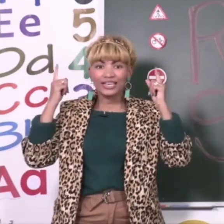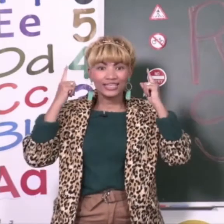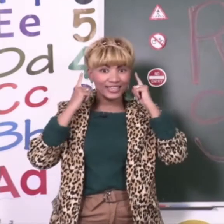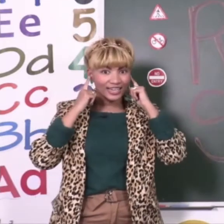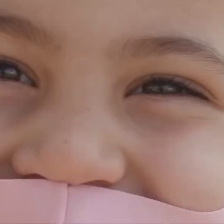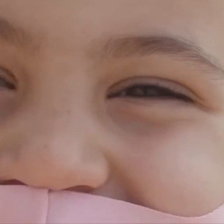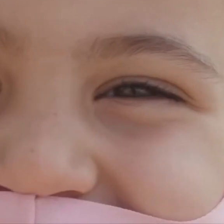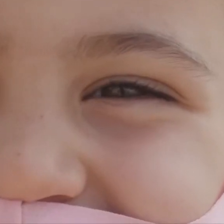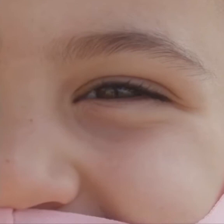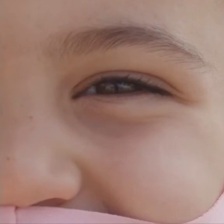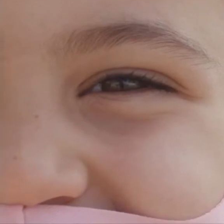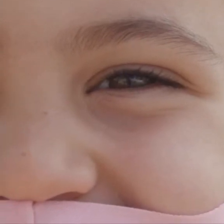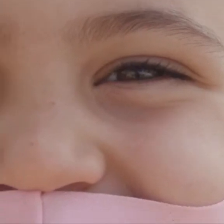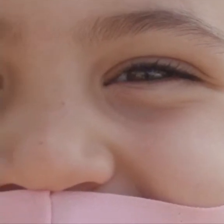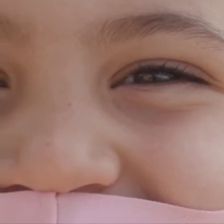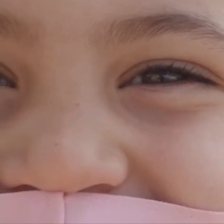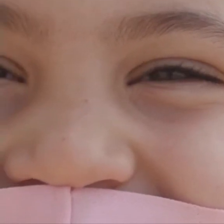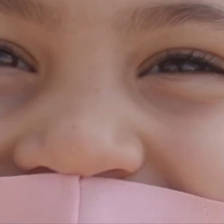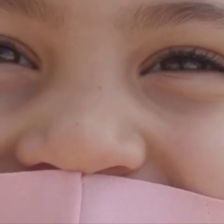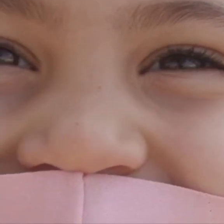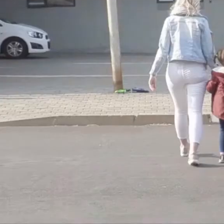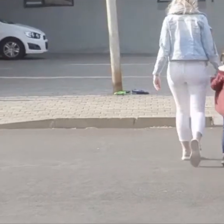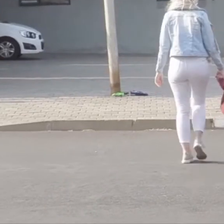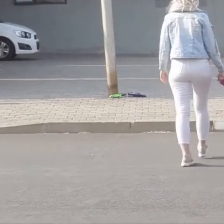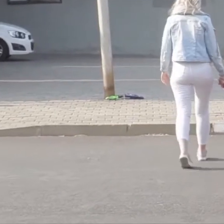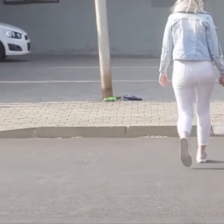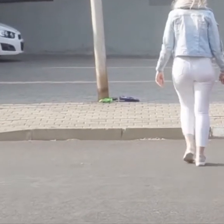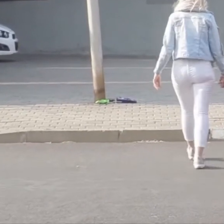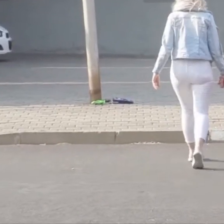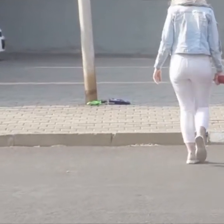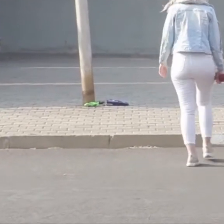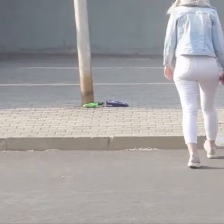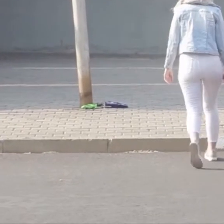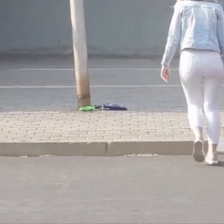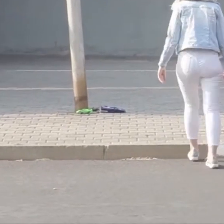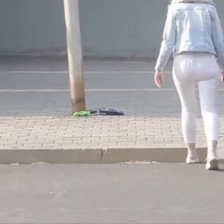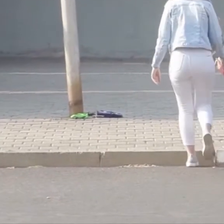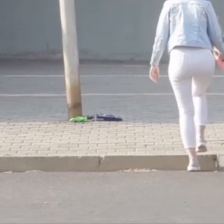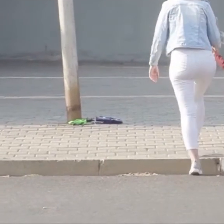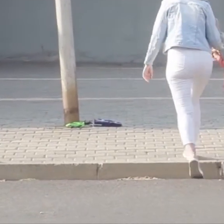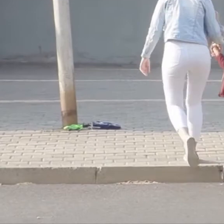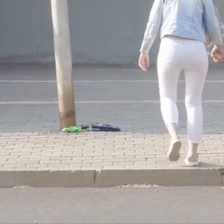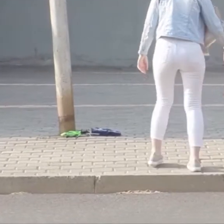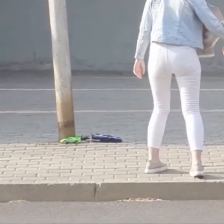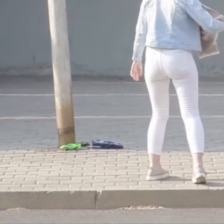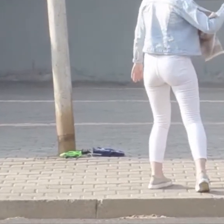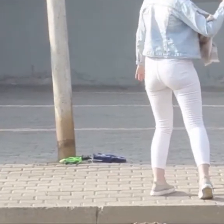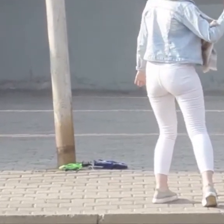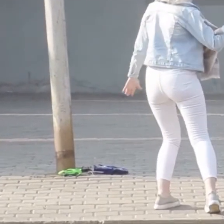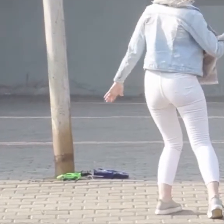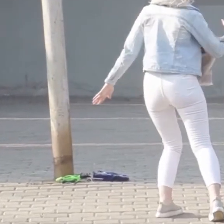don't hear or see any more cars then you are free to cross the road